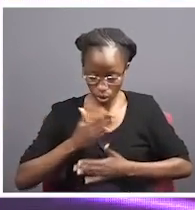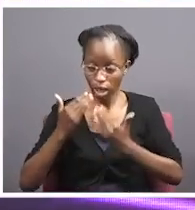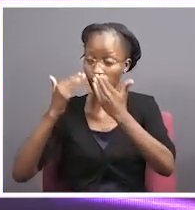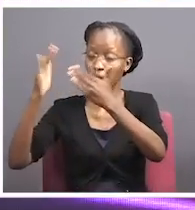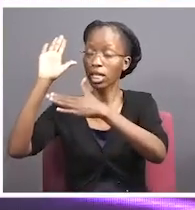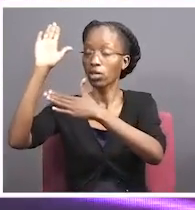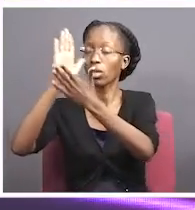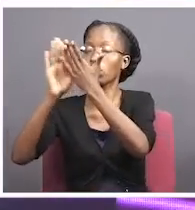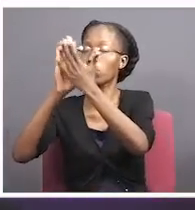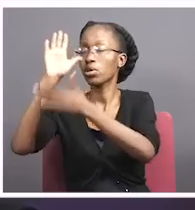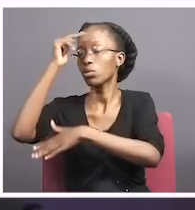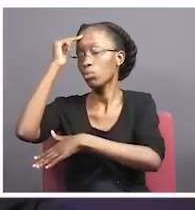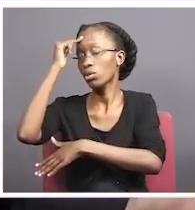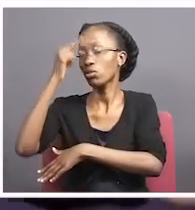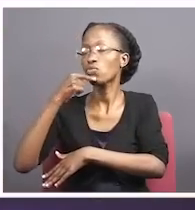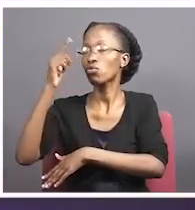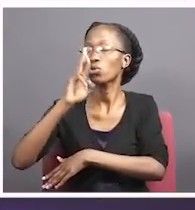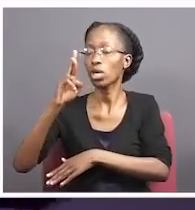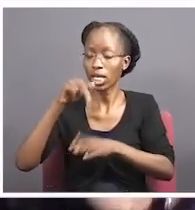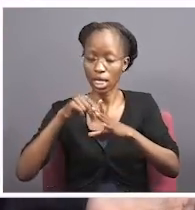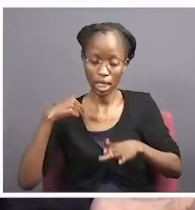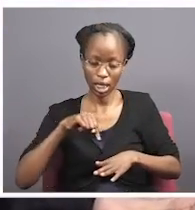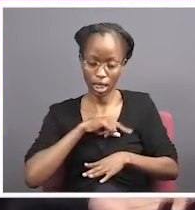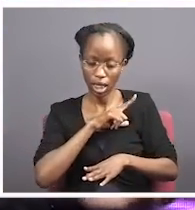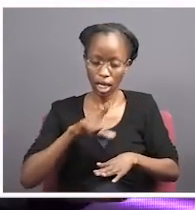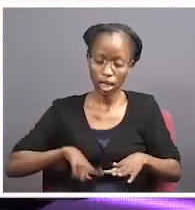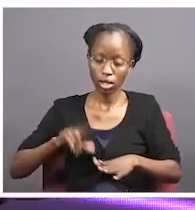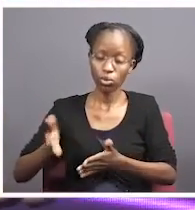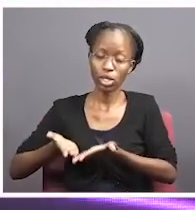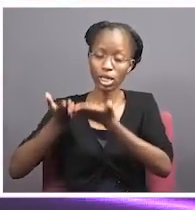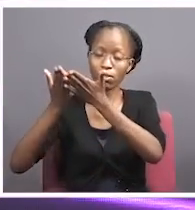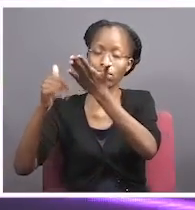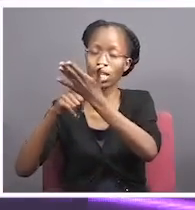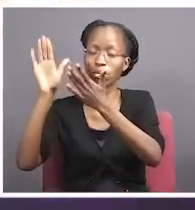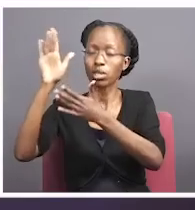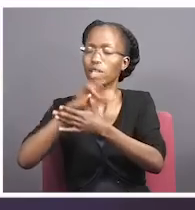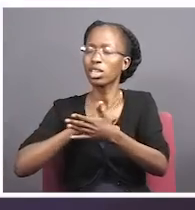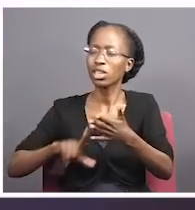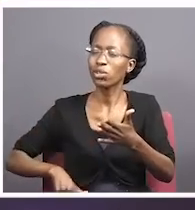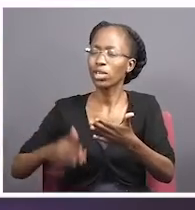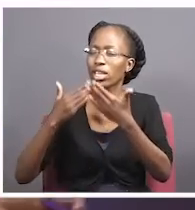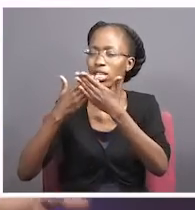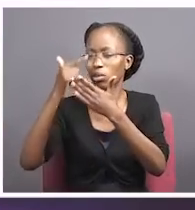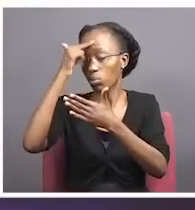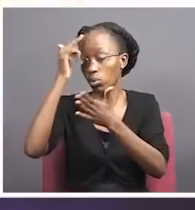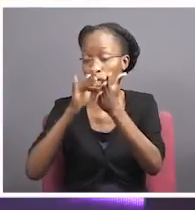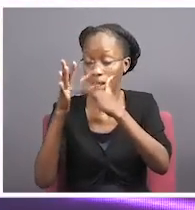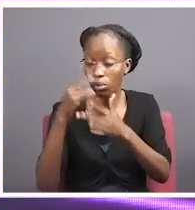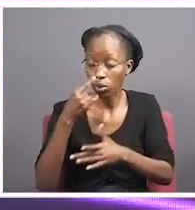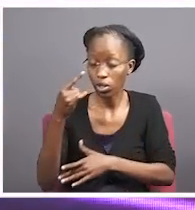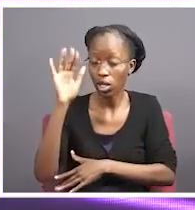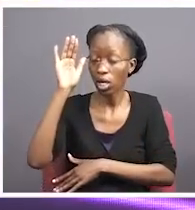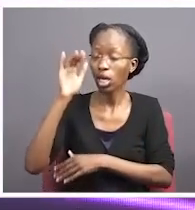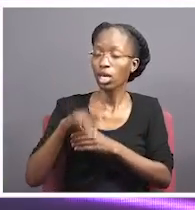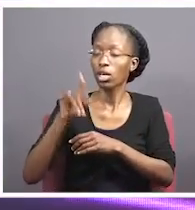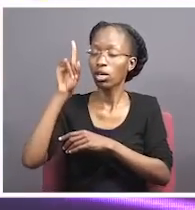you and we give you thanks and praise for who you are to us, Almighty Father. We lift up your name. We thank you, Lord, that your word